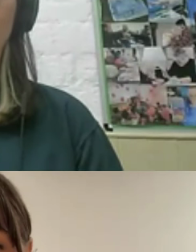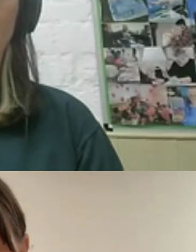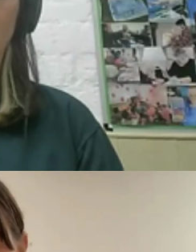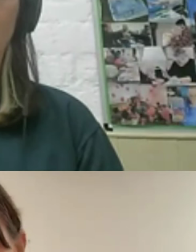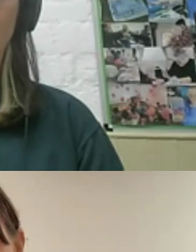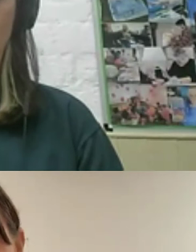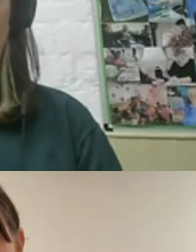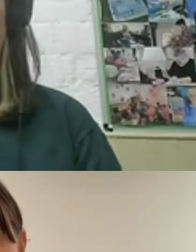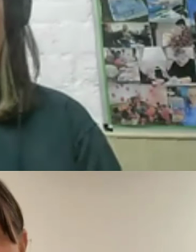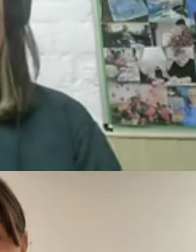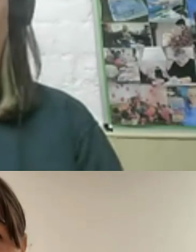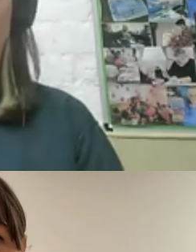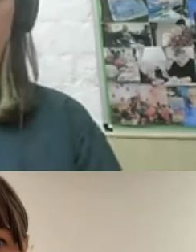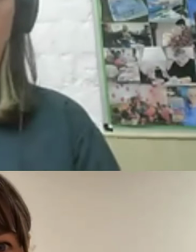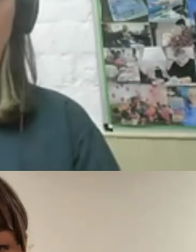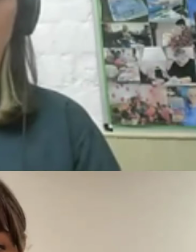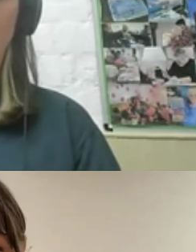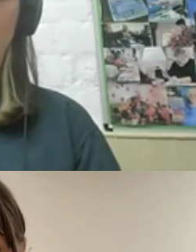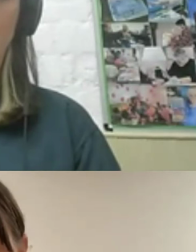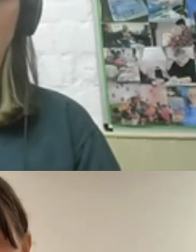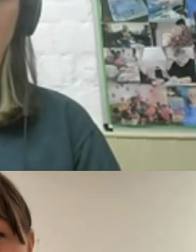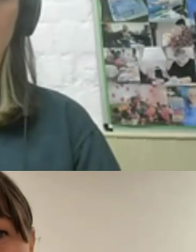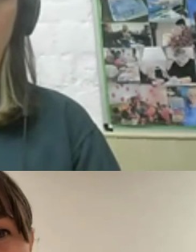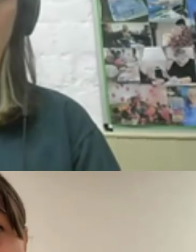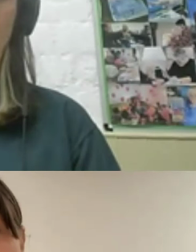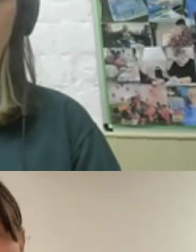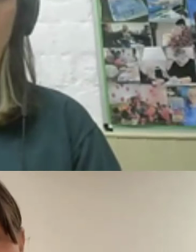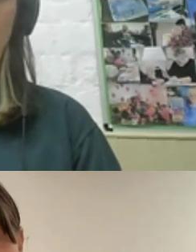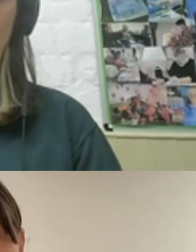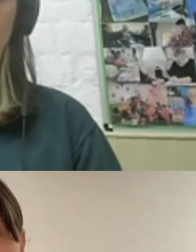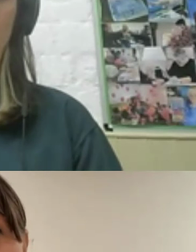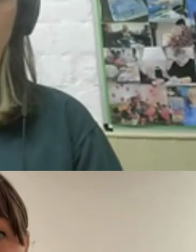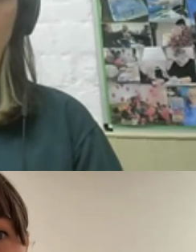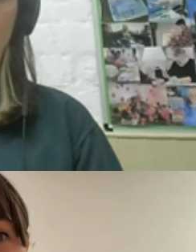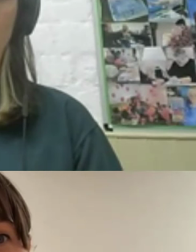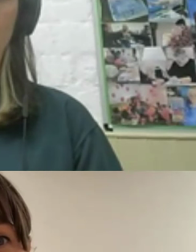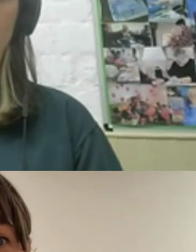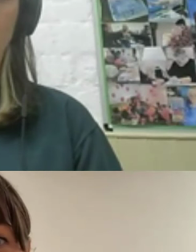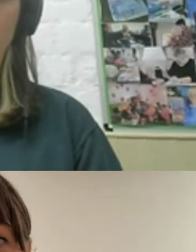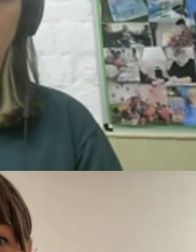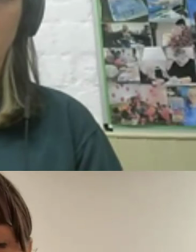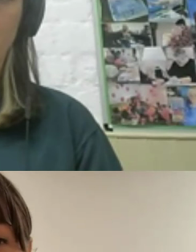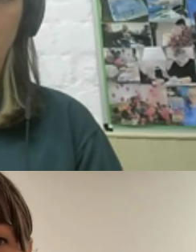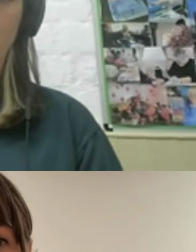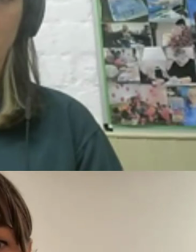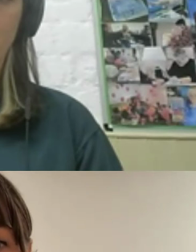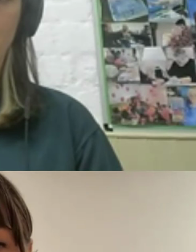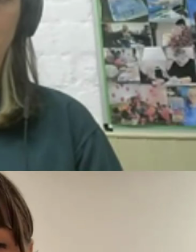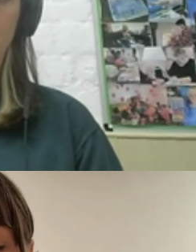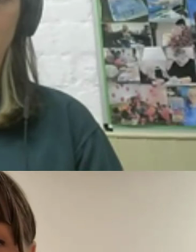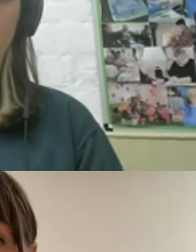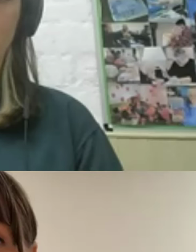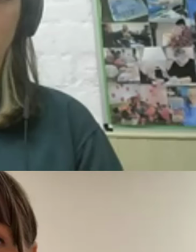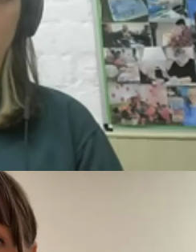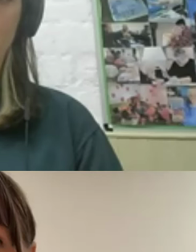home, the session survey, which should take a couple of minutes for those who have time. We'd really appreciate it because it will give us a little bit of